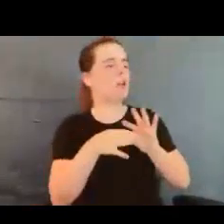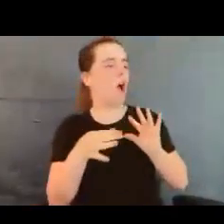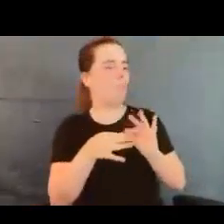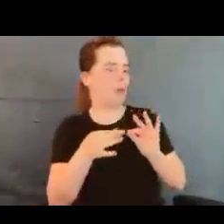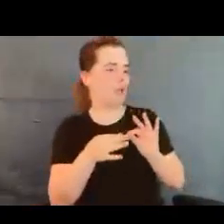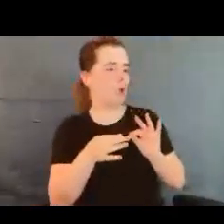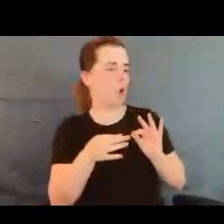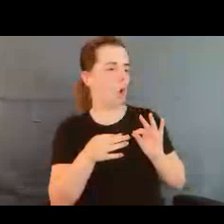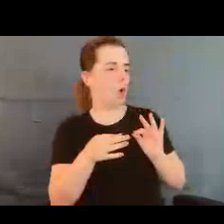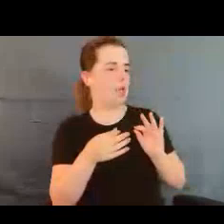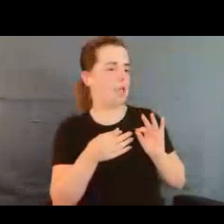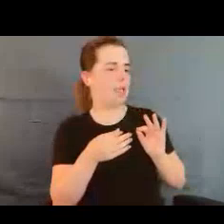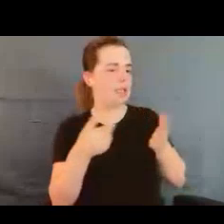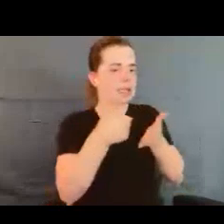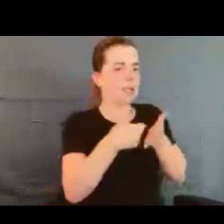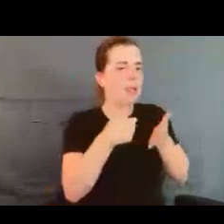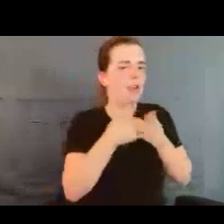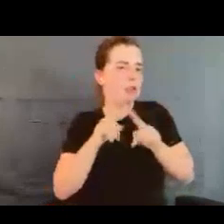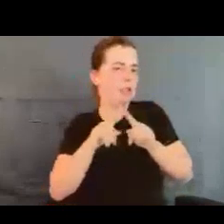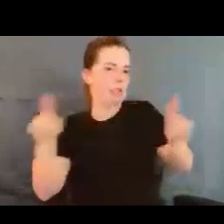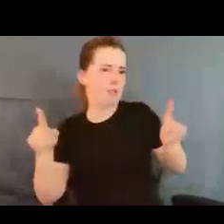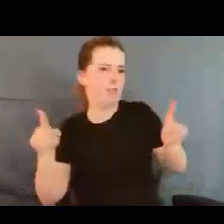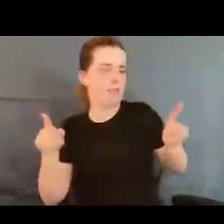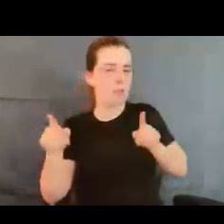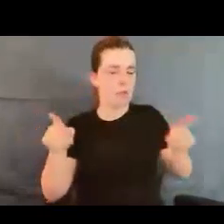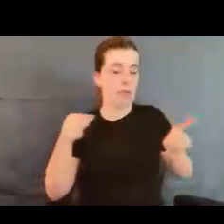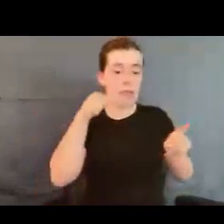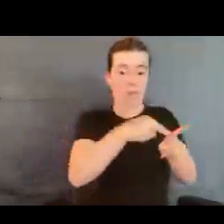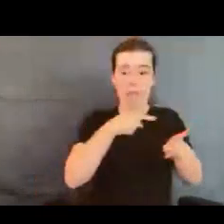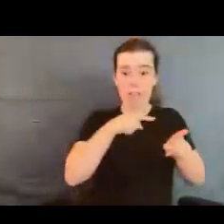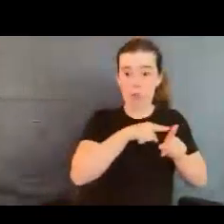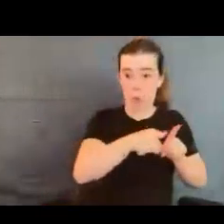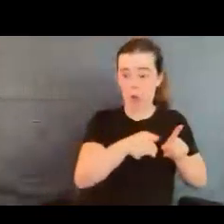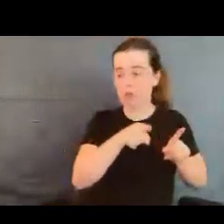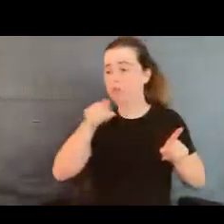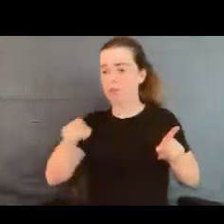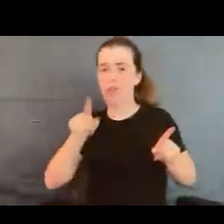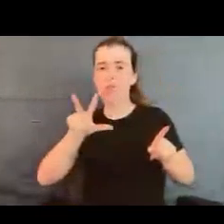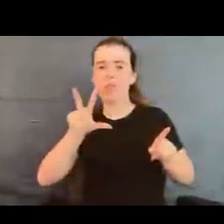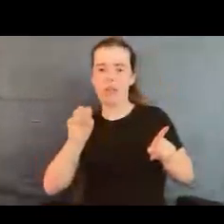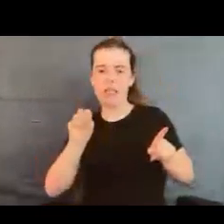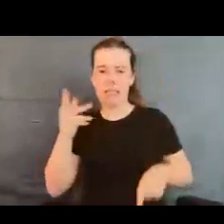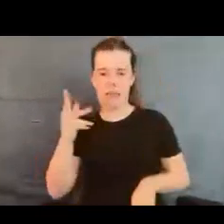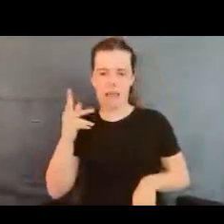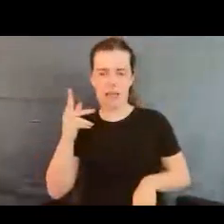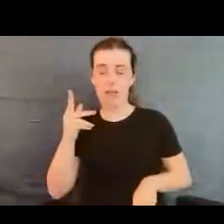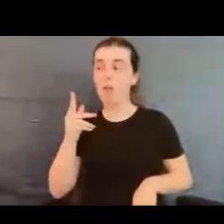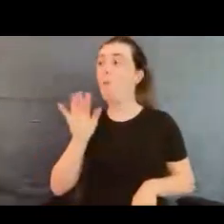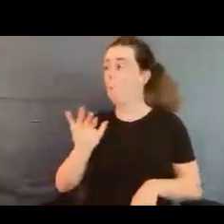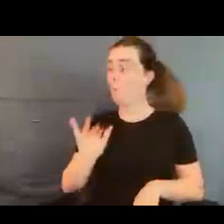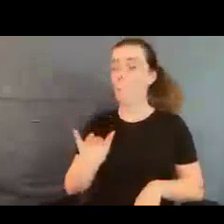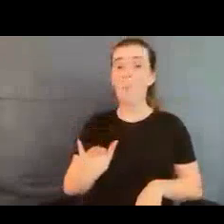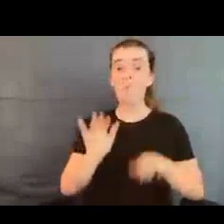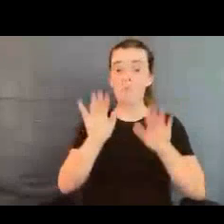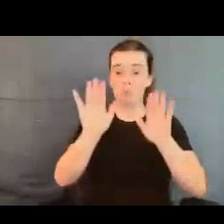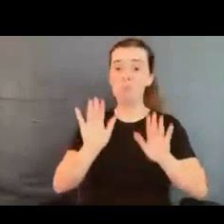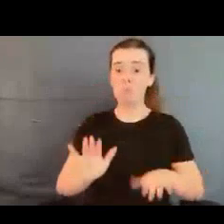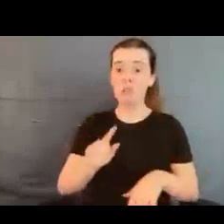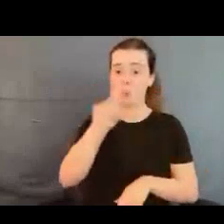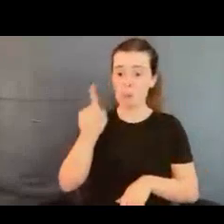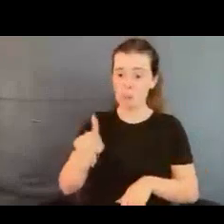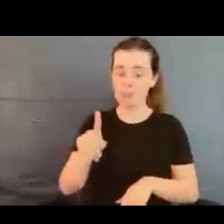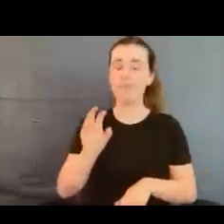similarities and differences between this course and the 30K? Oh, okay. Great question. So I